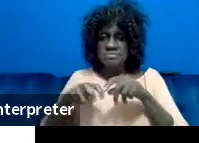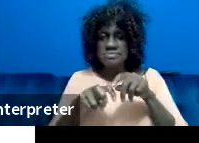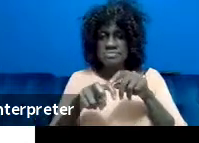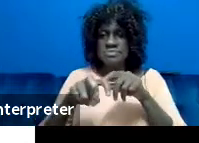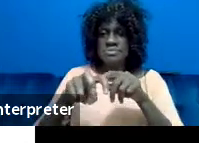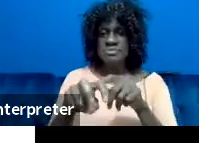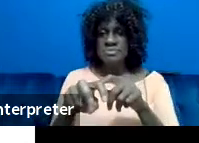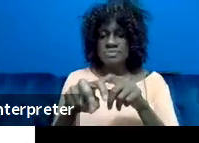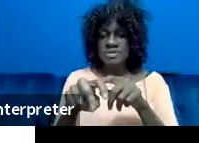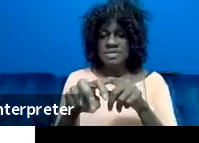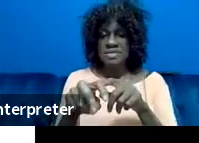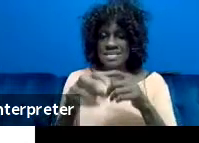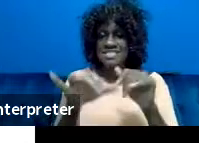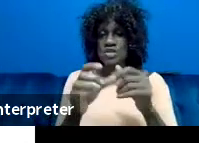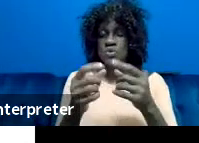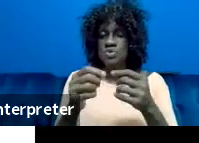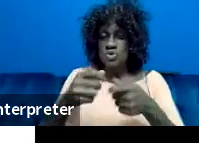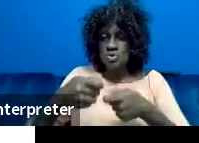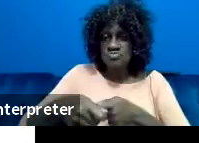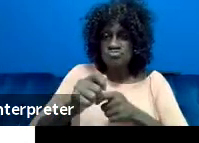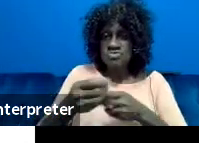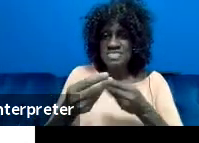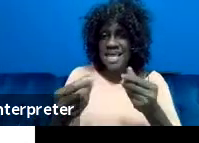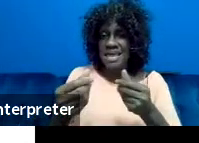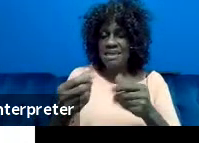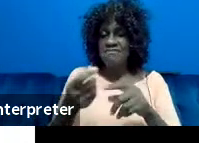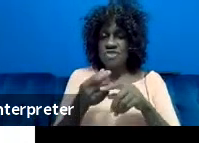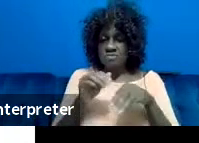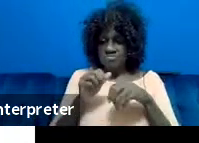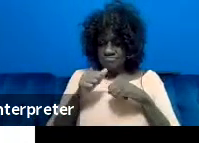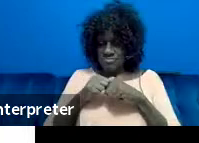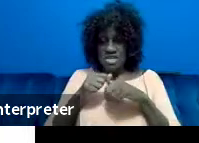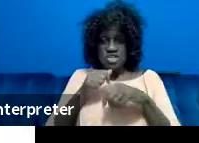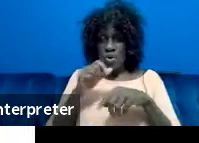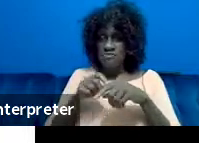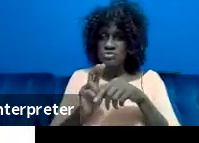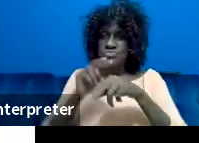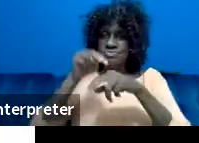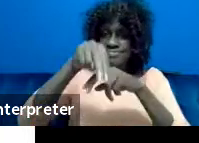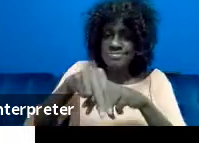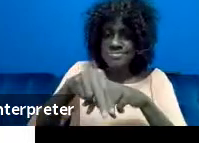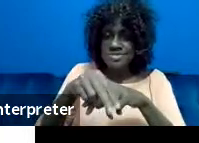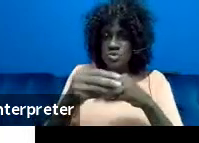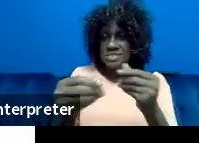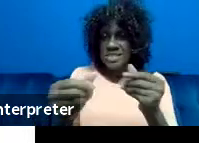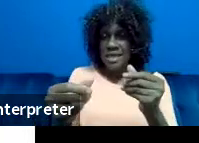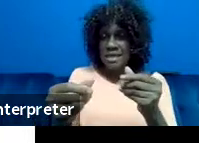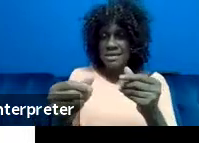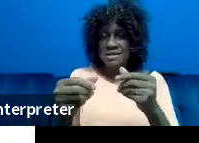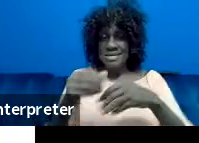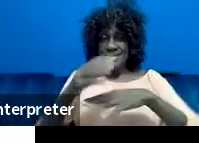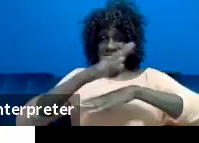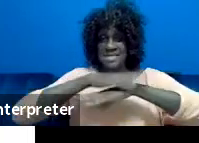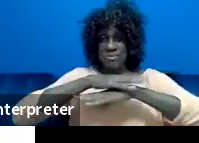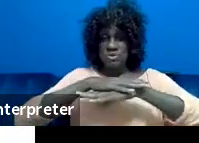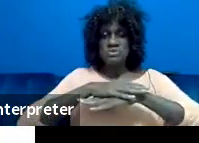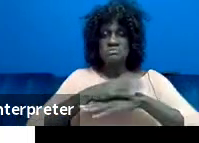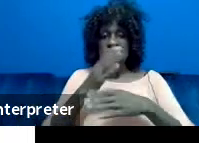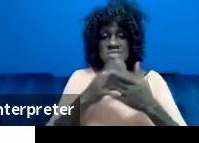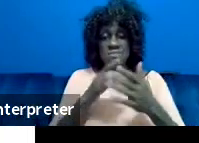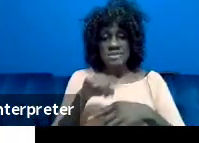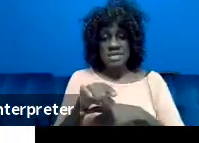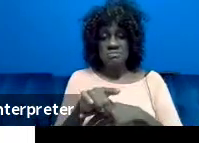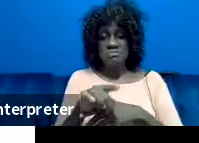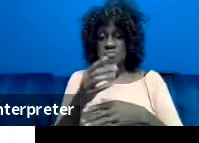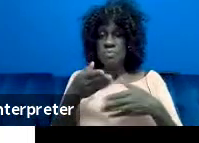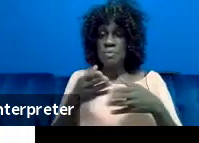device and actually still do the sand digger from the hard surface and not even have to get into the sand. Play tables, again, are some of those features that